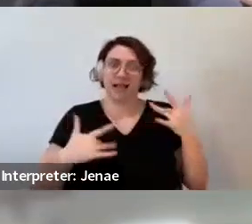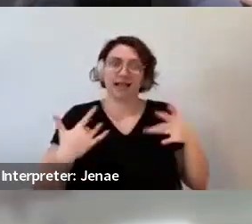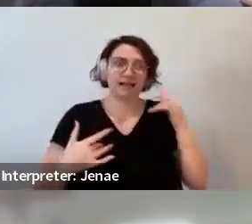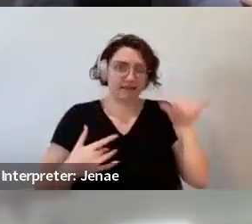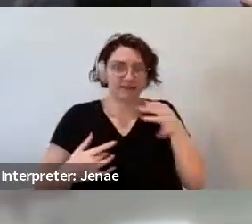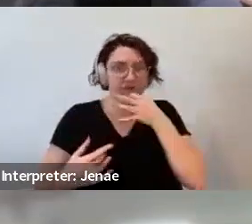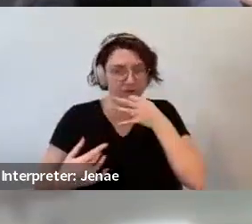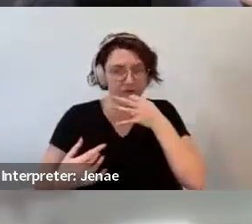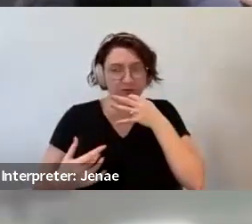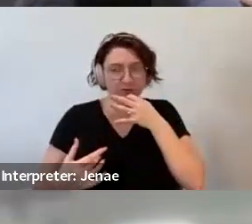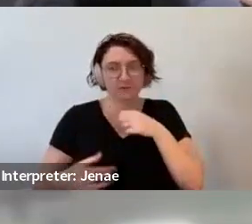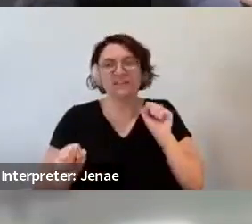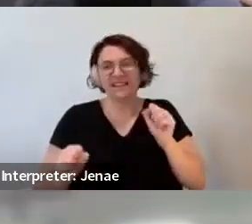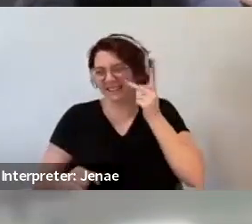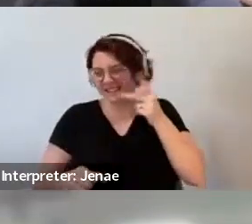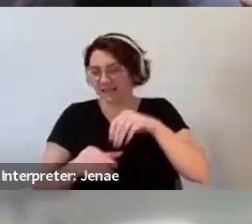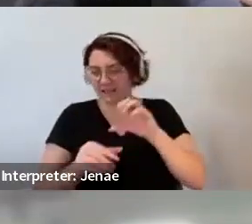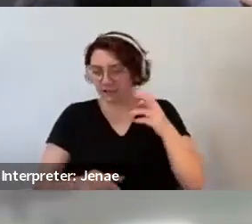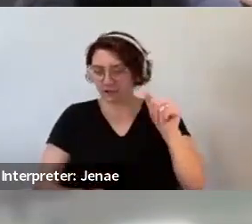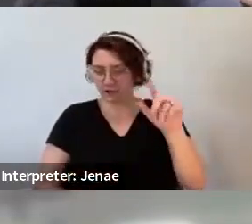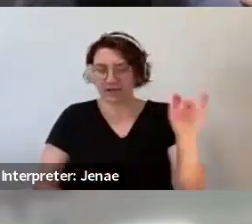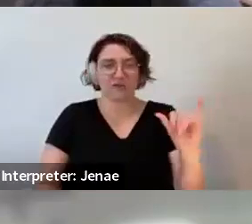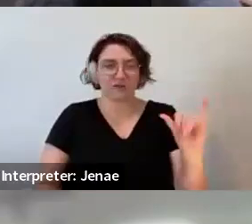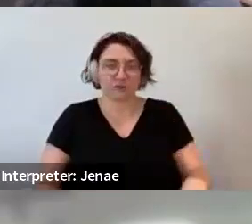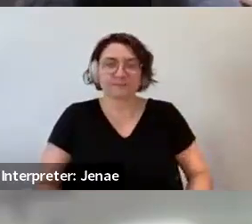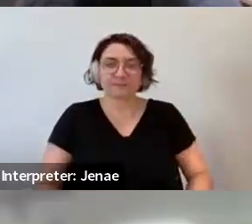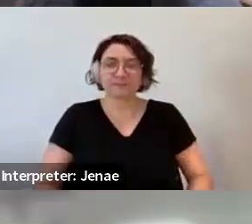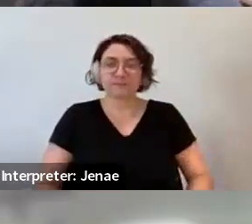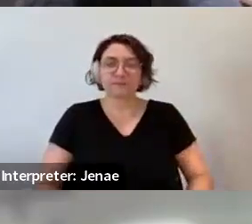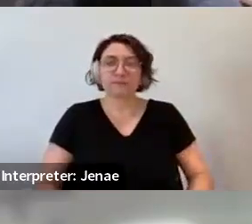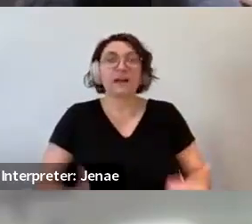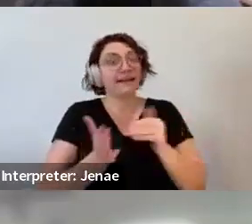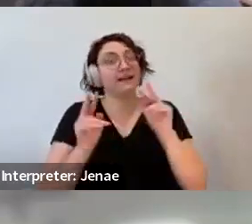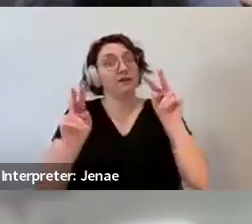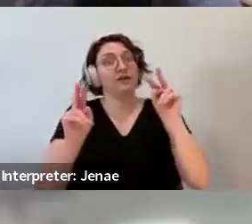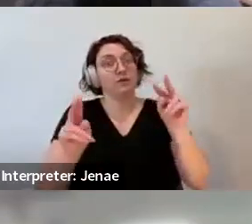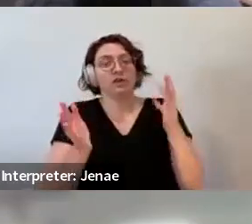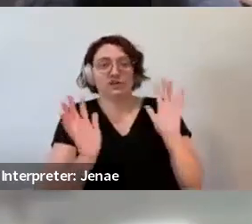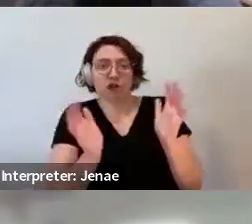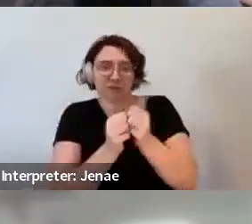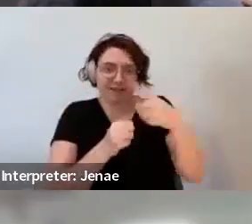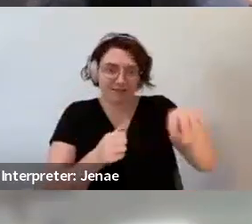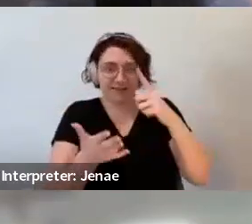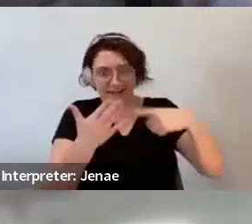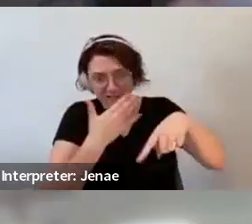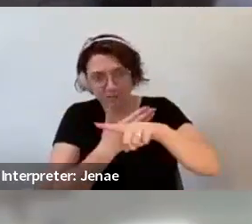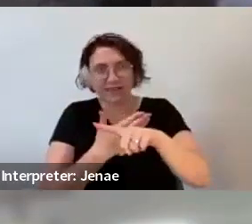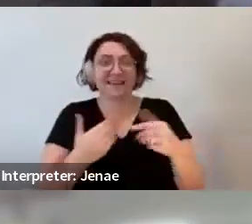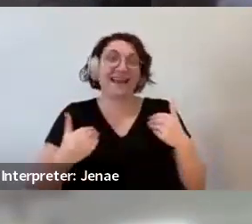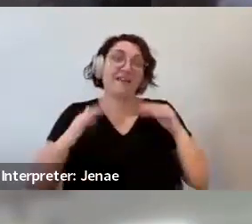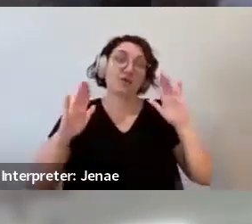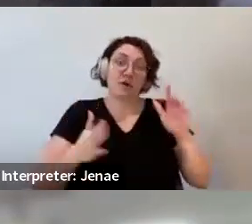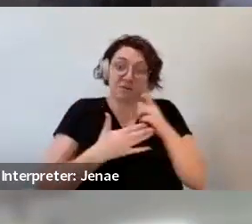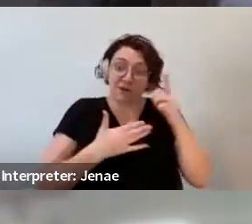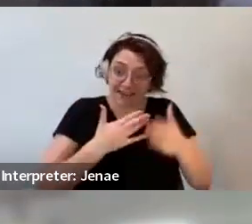And so you can see that in the chat as well. Again, we'll look forward to talking to folks next week. Hope everyone has a great